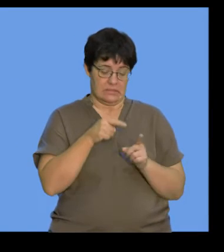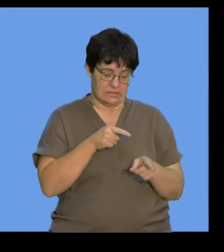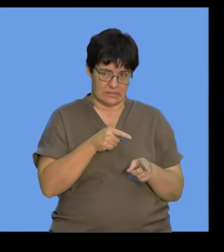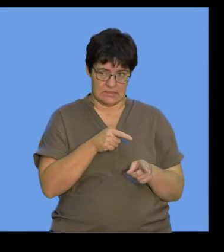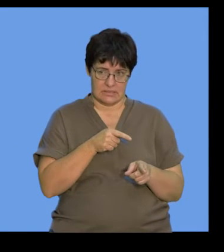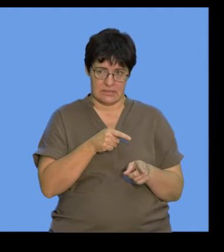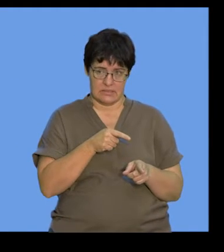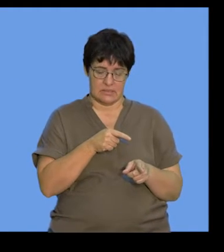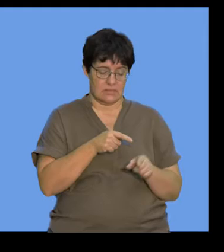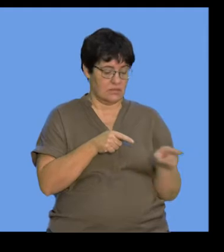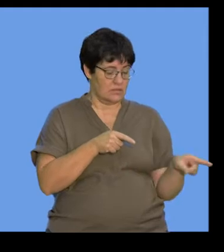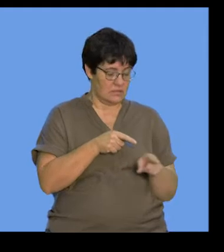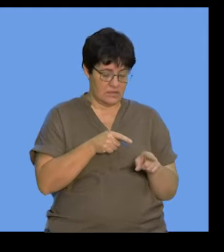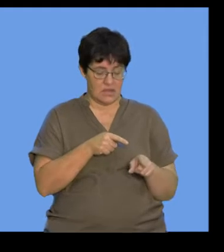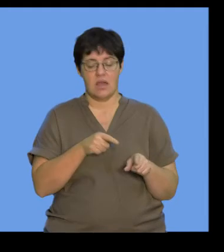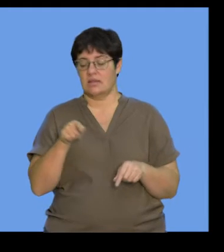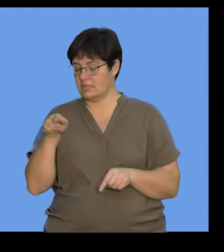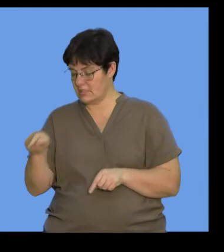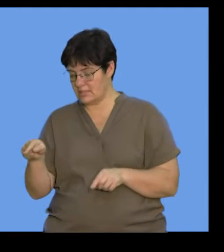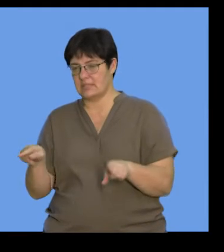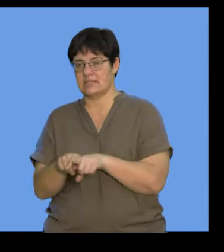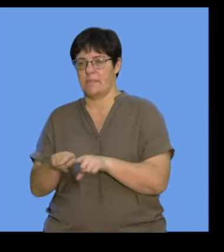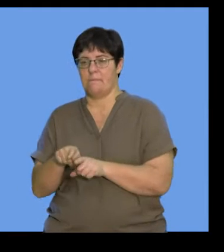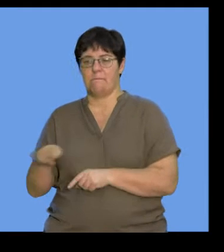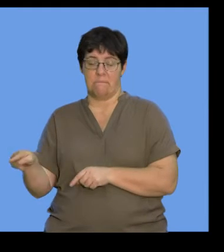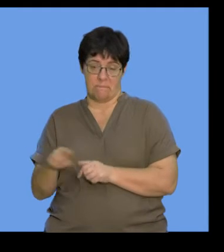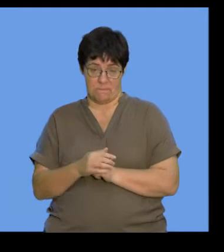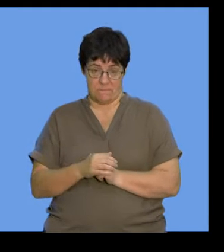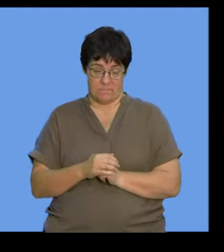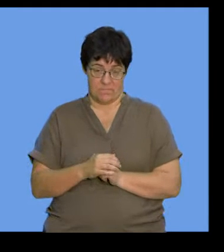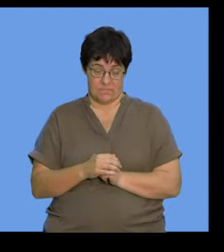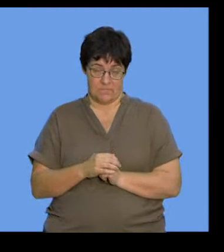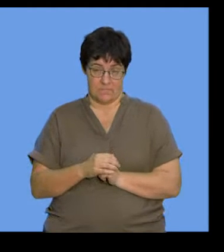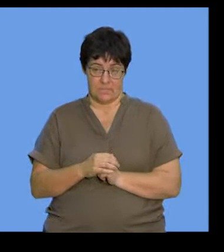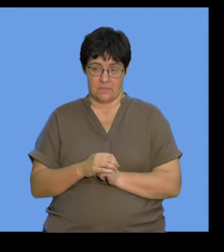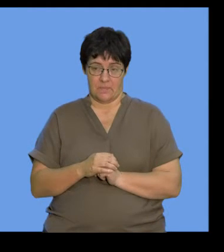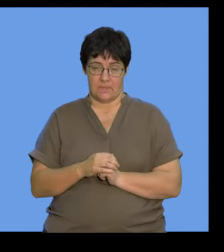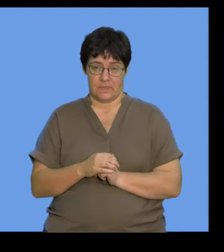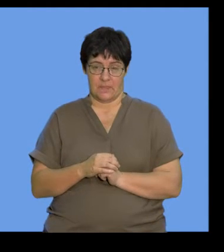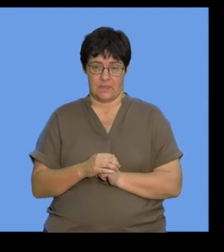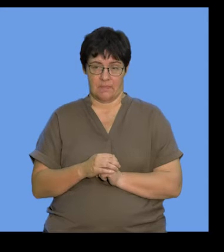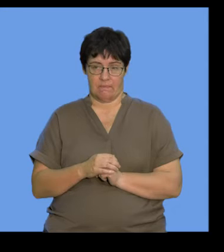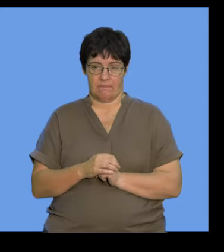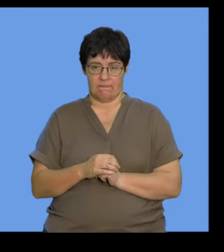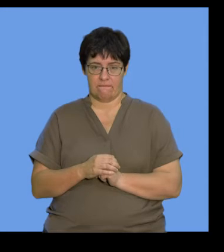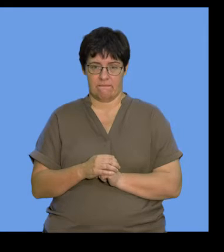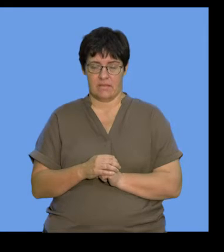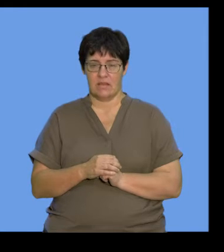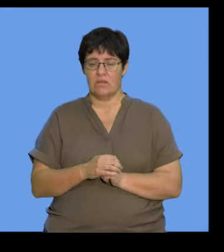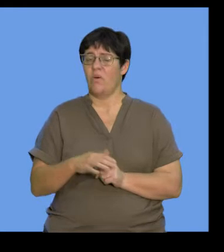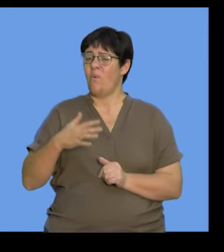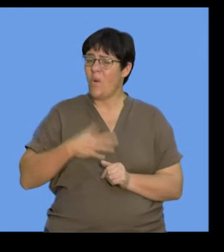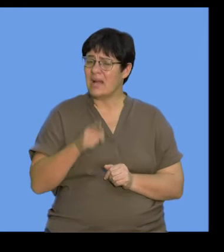x squared y there. And then the xy squared will be a like term with that one, right?